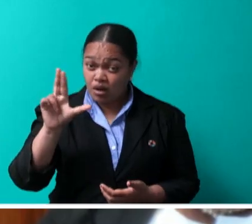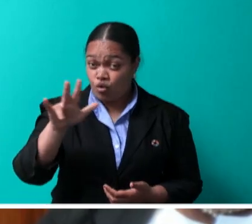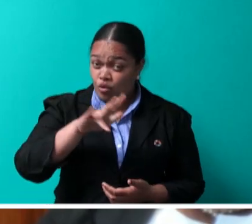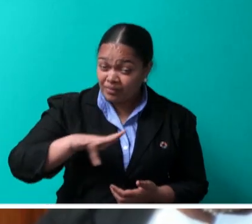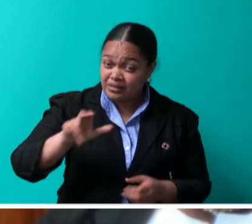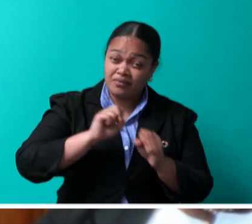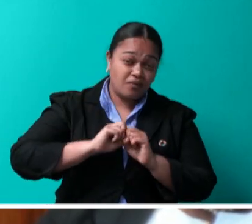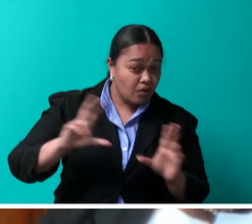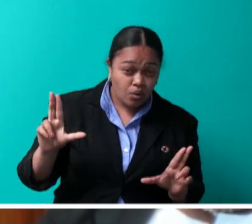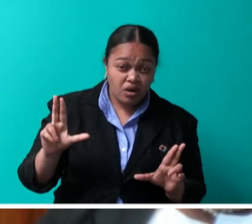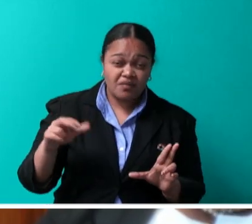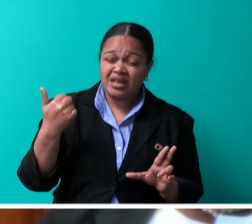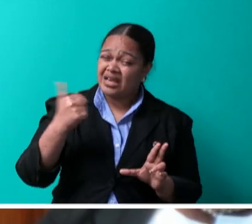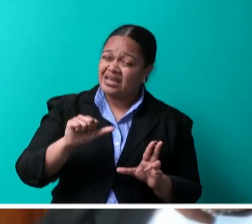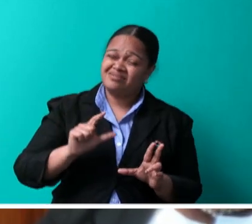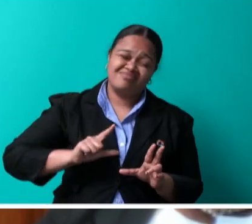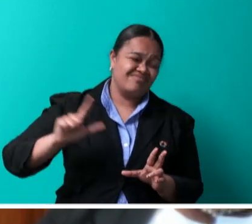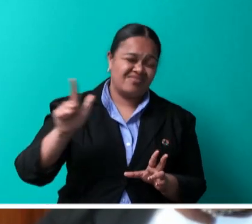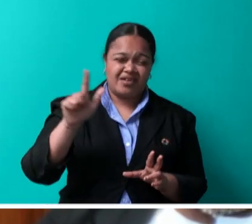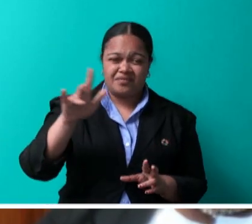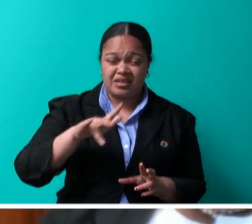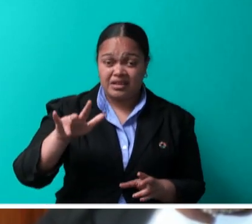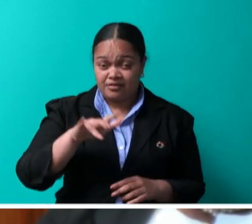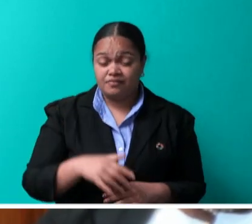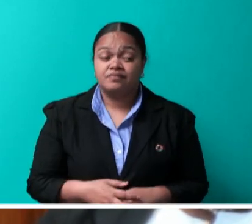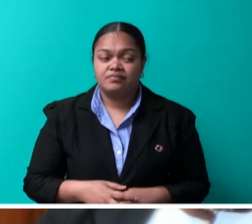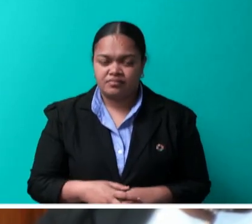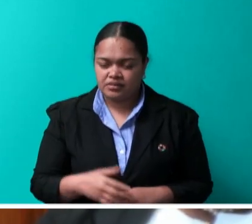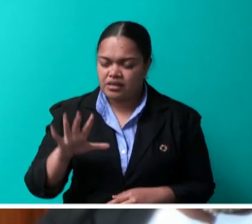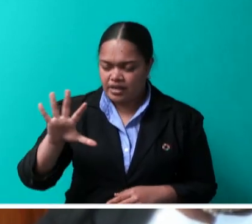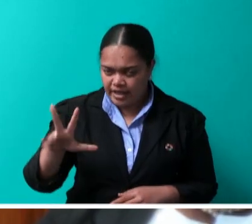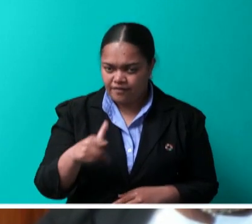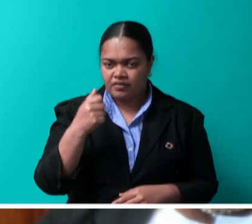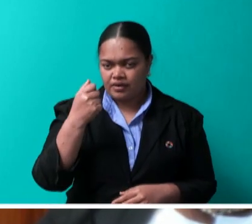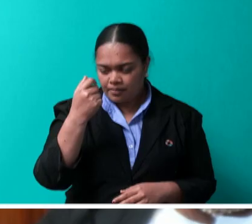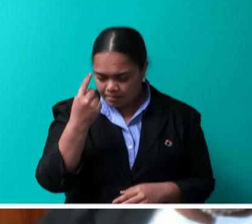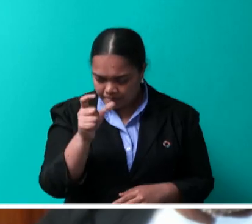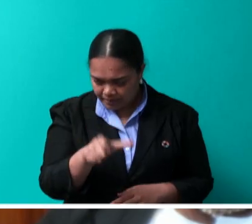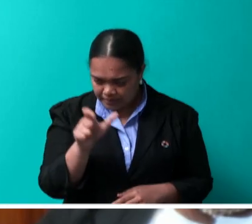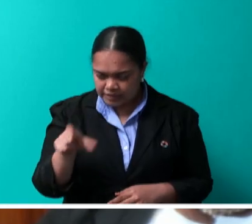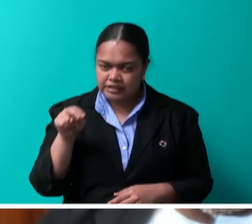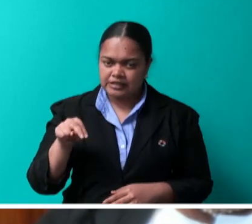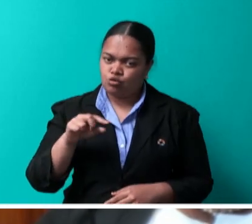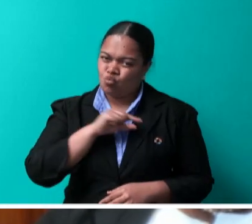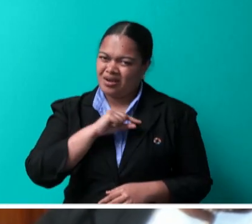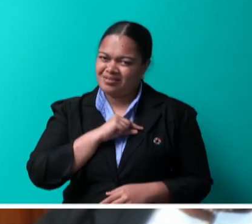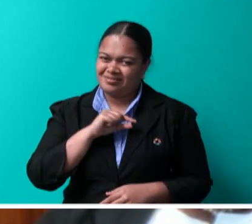levu o in the interior of iti levu, every citizen deserves equitable access to quality health